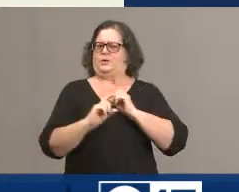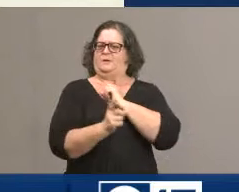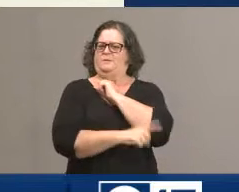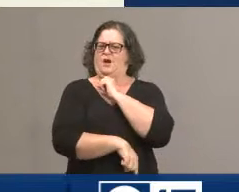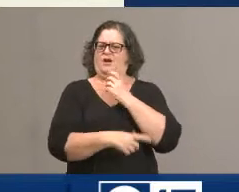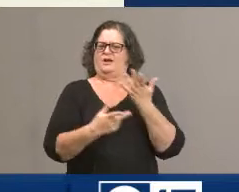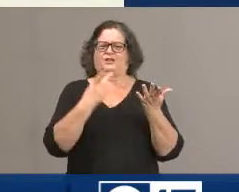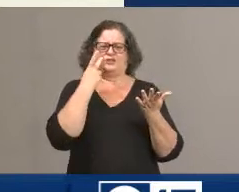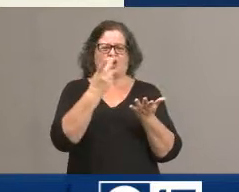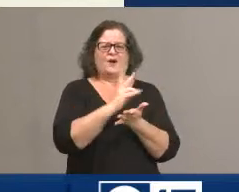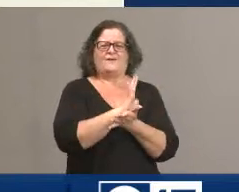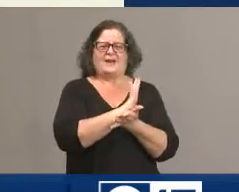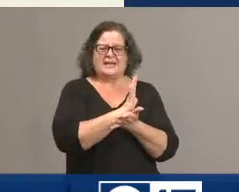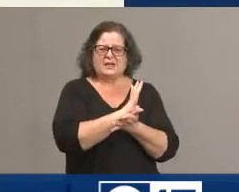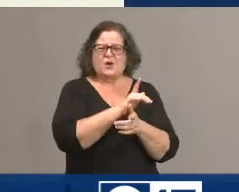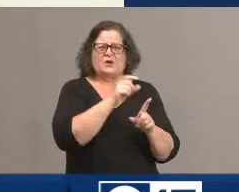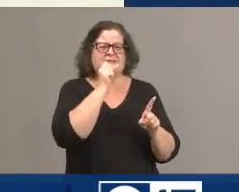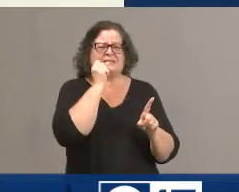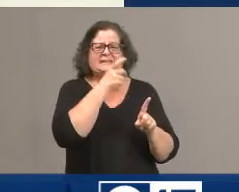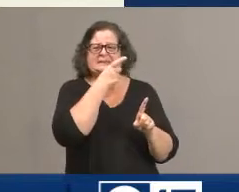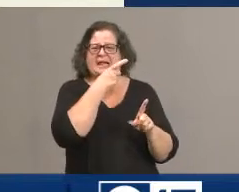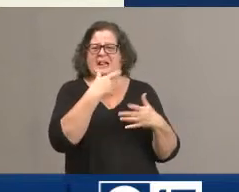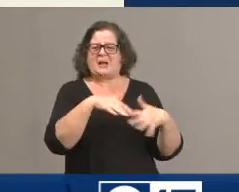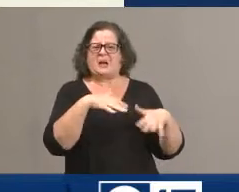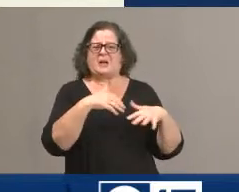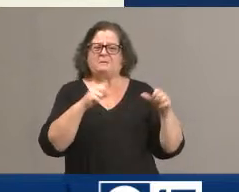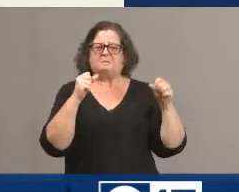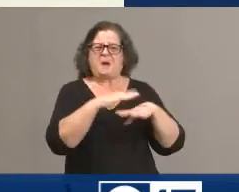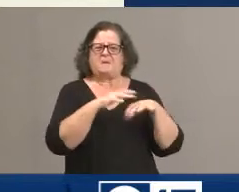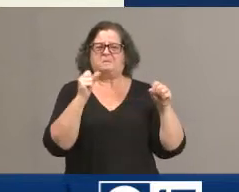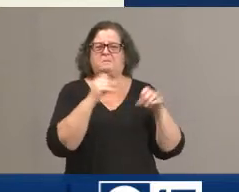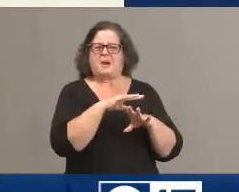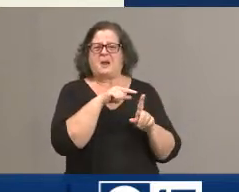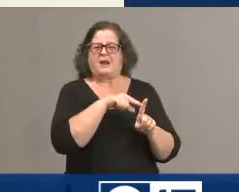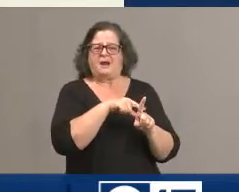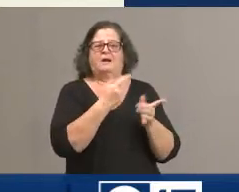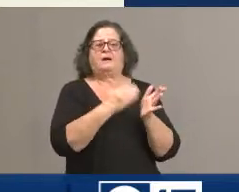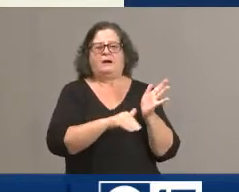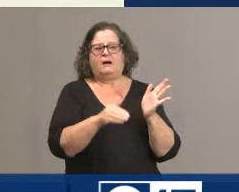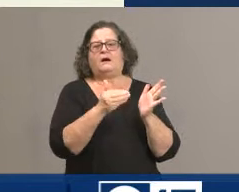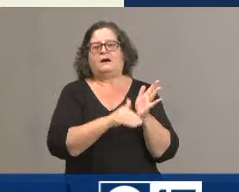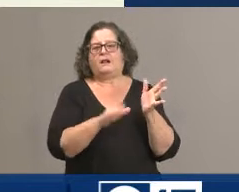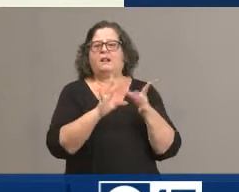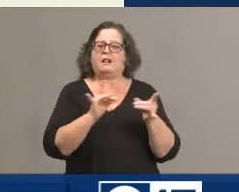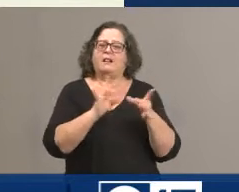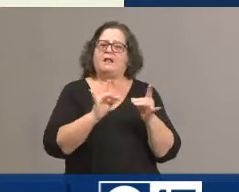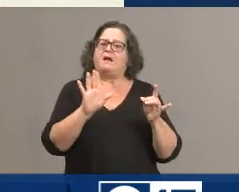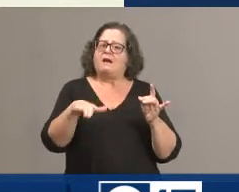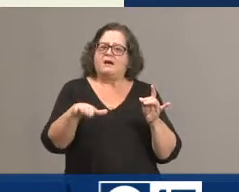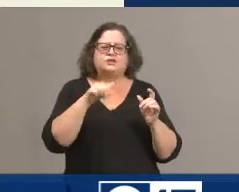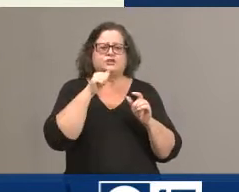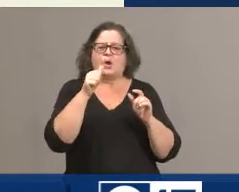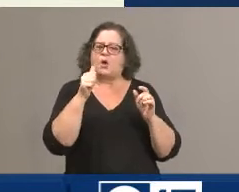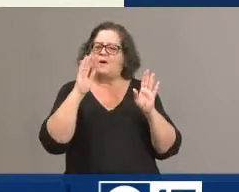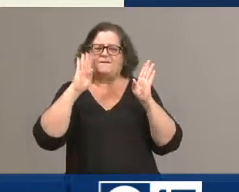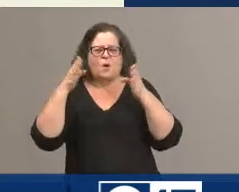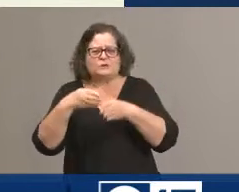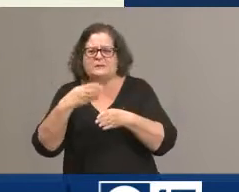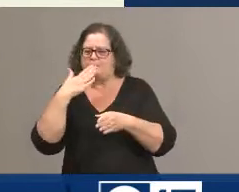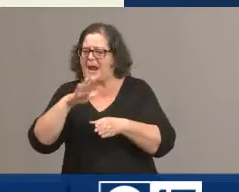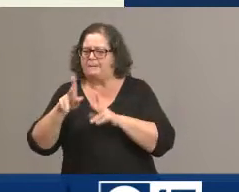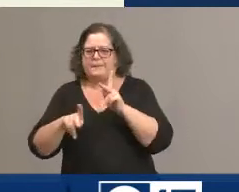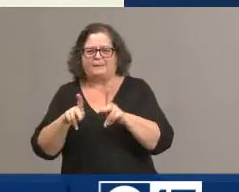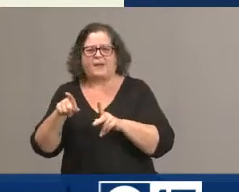You kept telling us, you kept telling the public that we should be focused on the good actors and not the bad actors. Meanwhile, the number of cases continued to